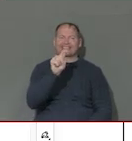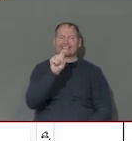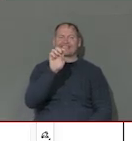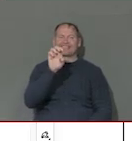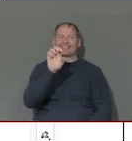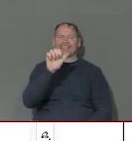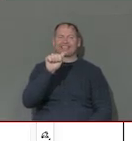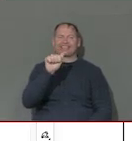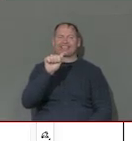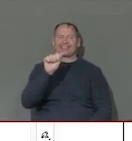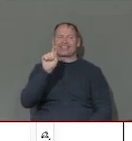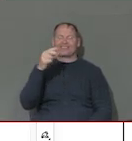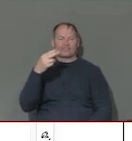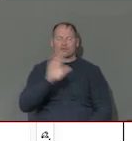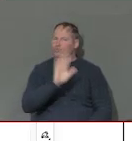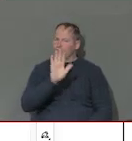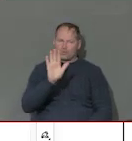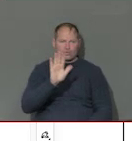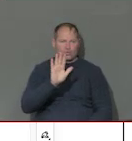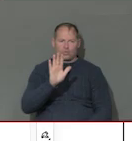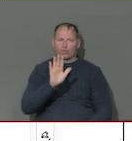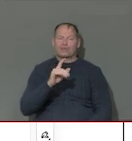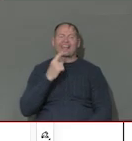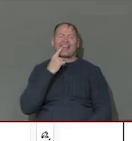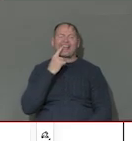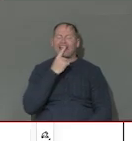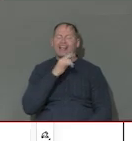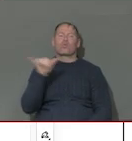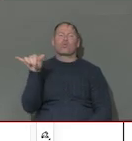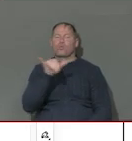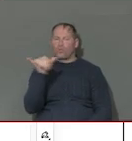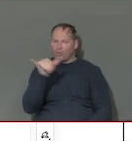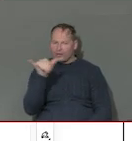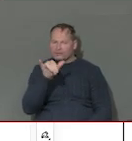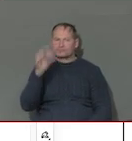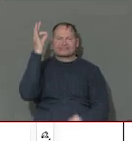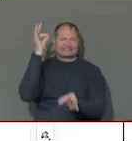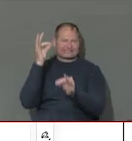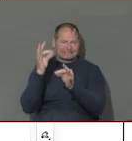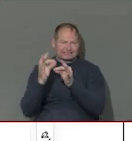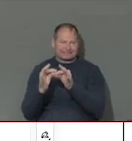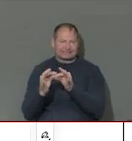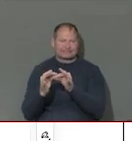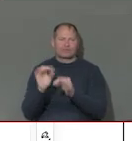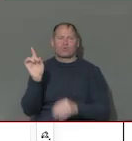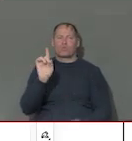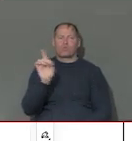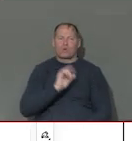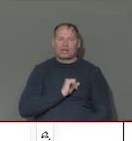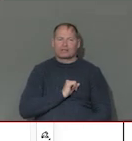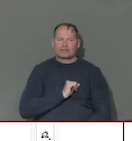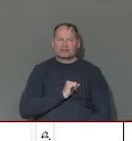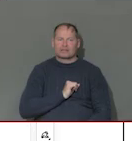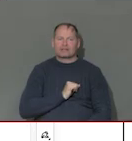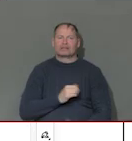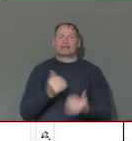large teeth. You must be specific. Which teeth are we focusing on? We are focusing on the what? On